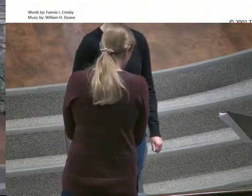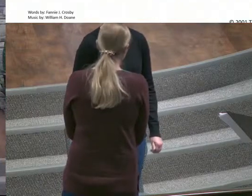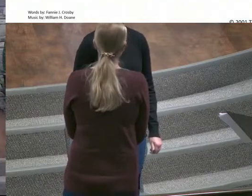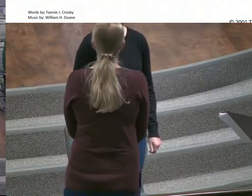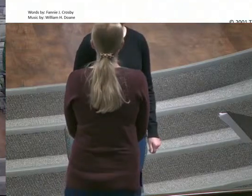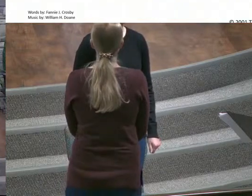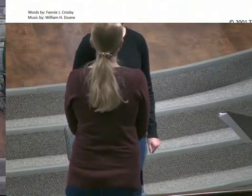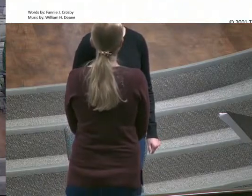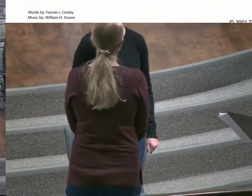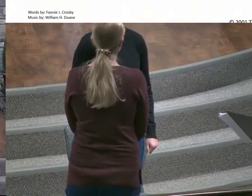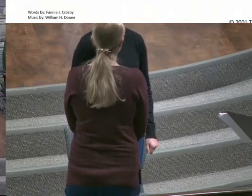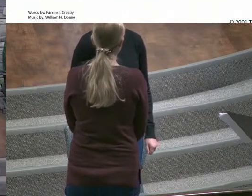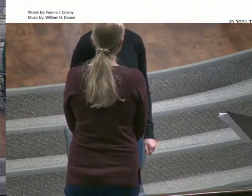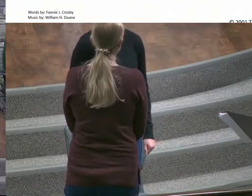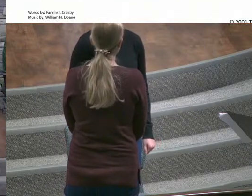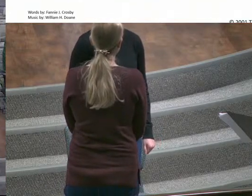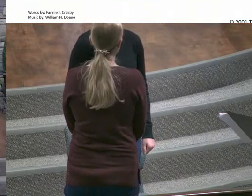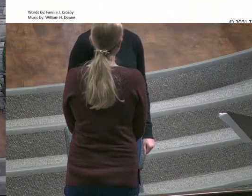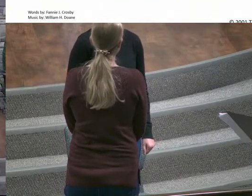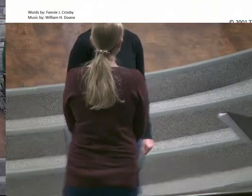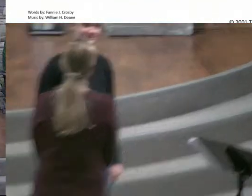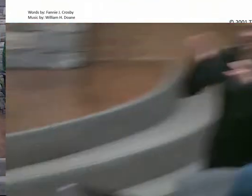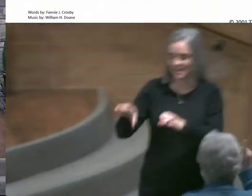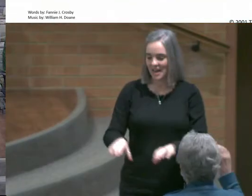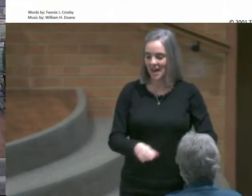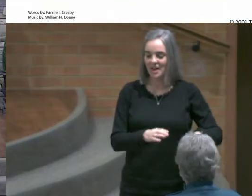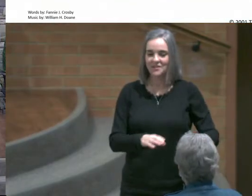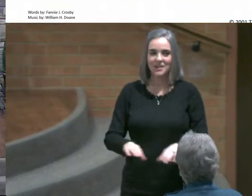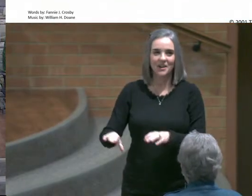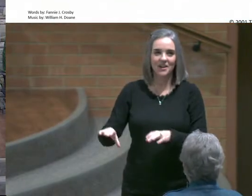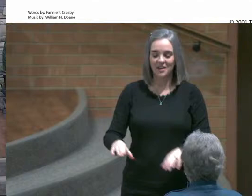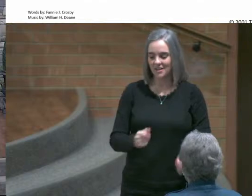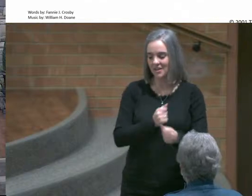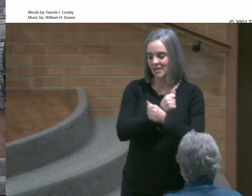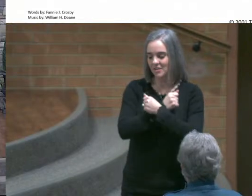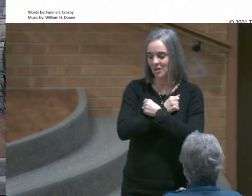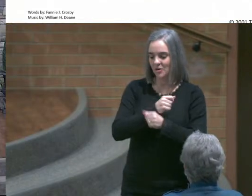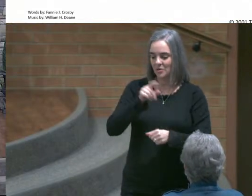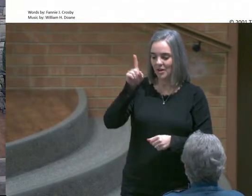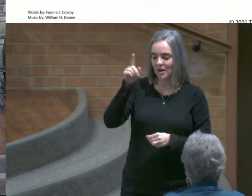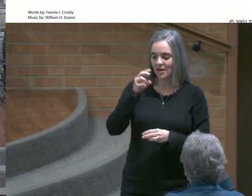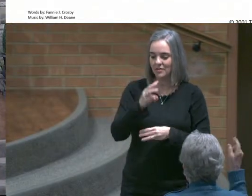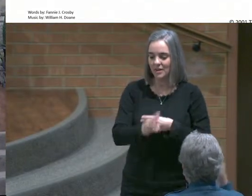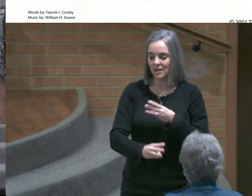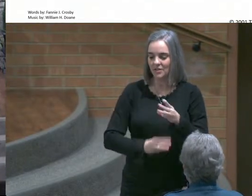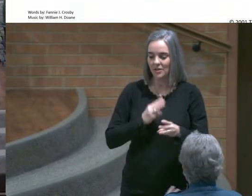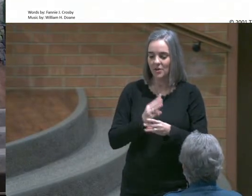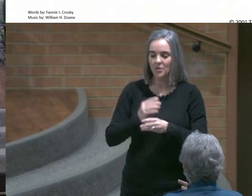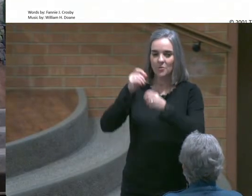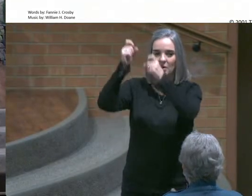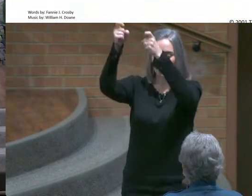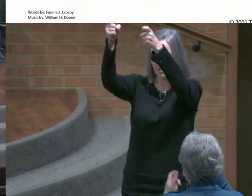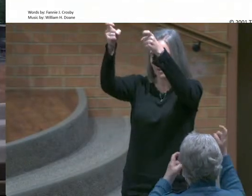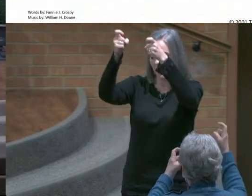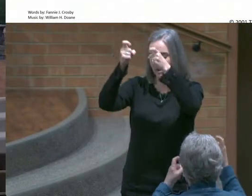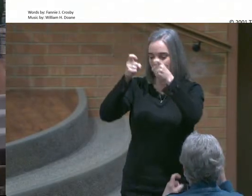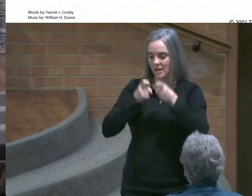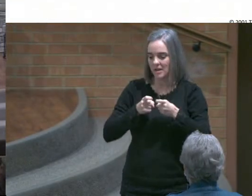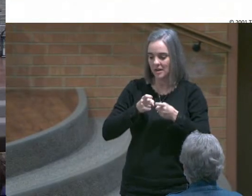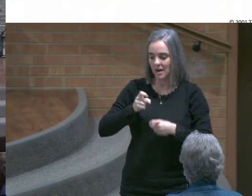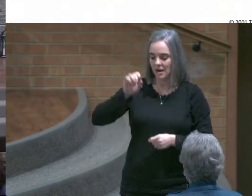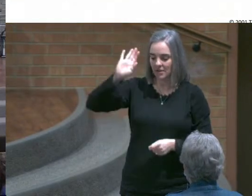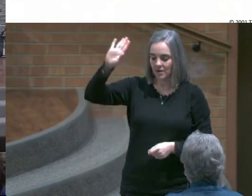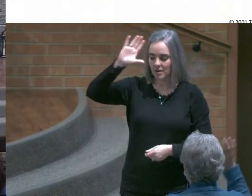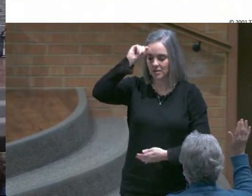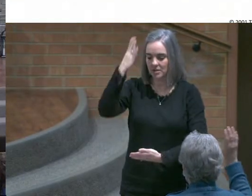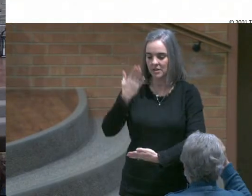To God be the glory, great things he has done. So loved he the world that